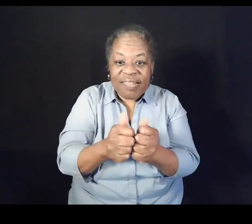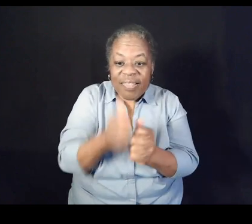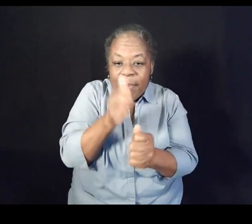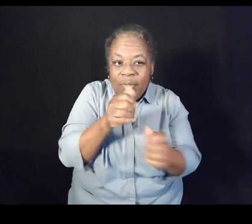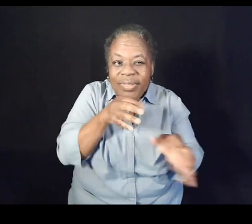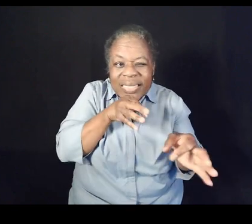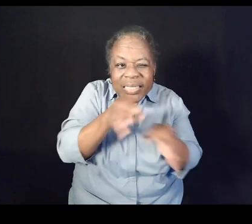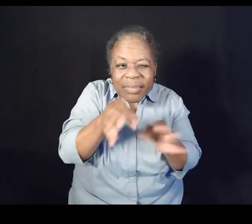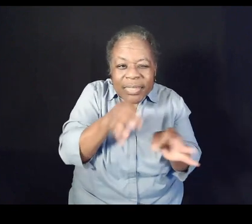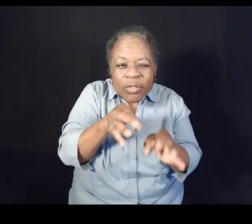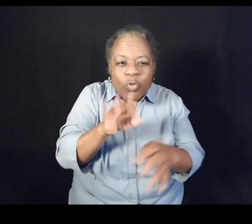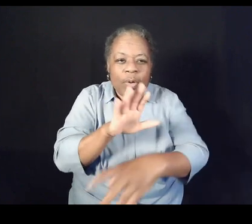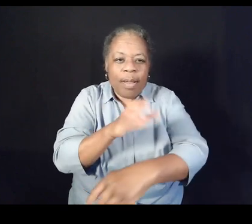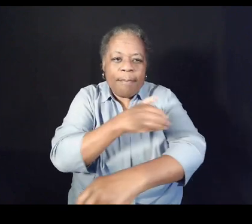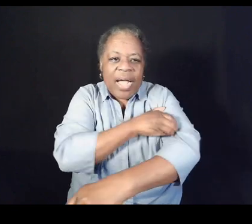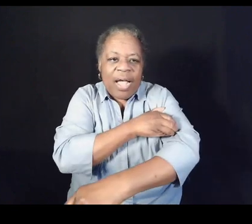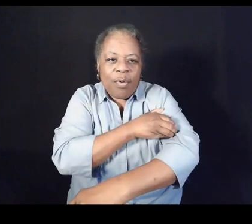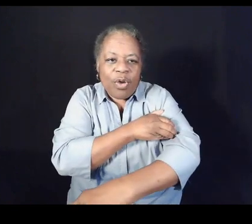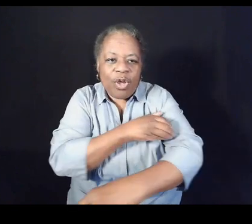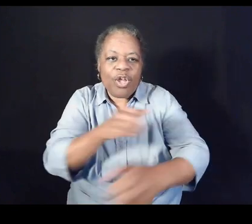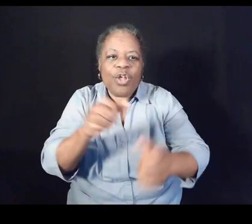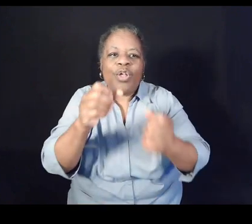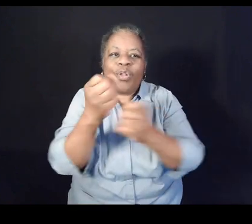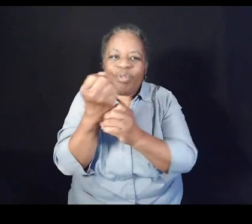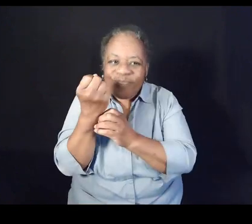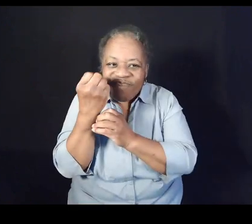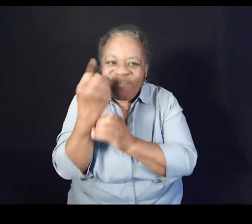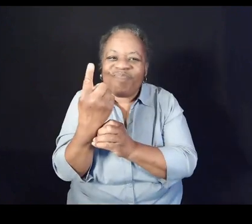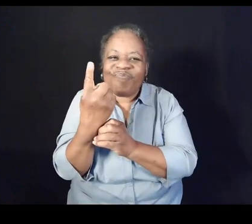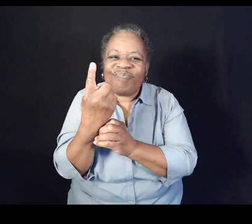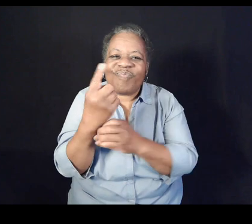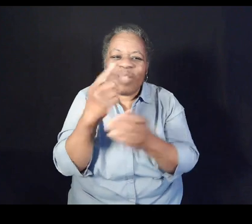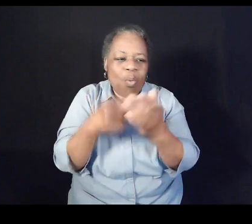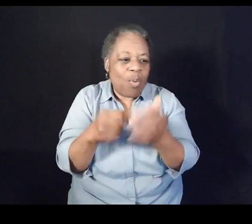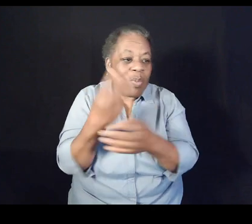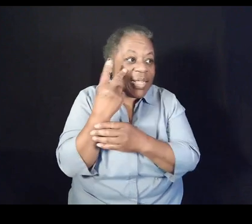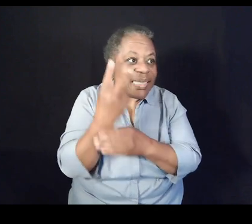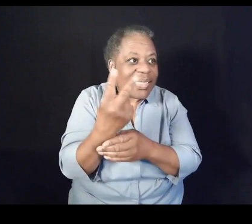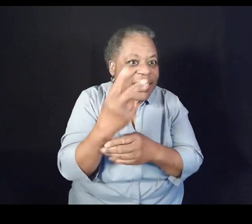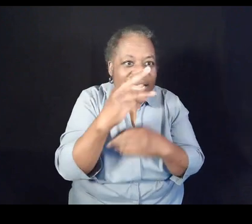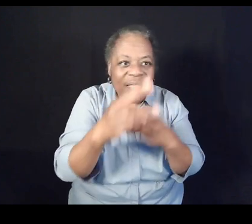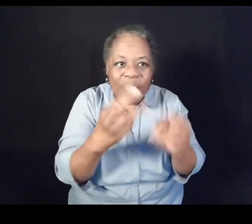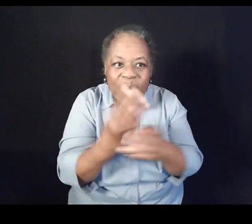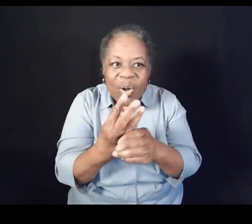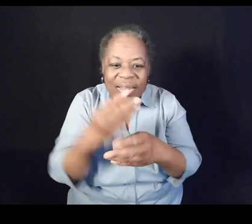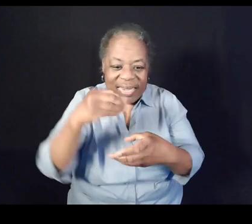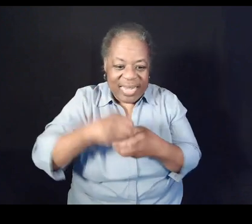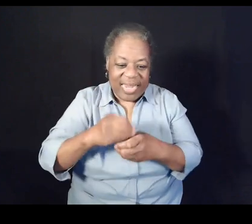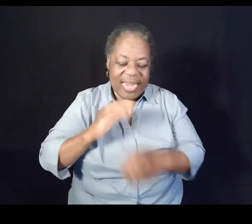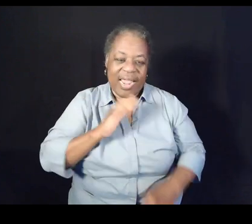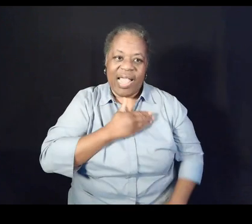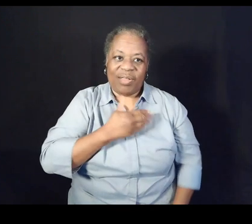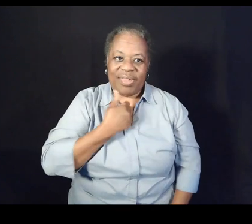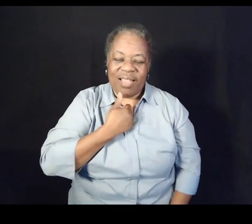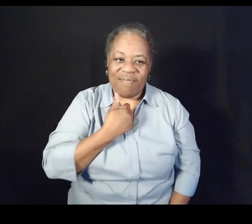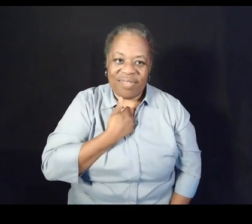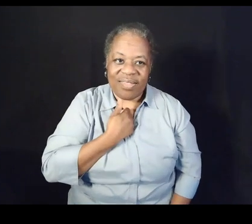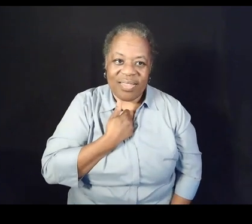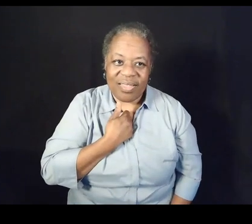power to make sense out of what we see in the world and in ourselves?